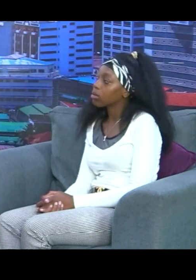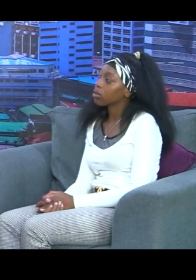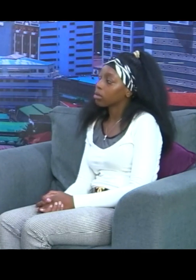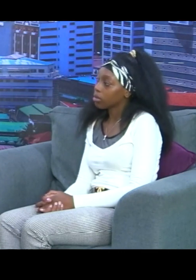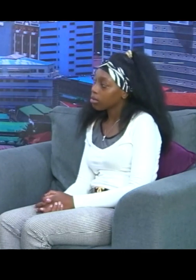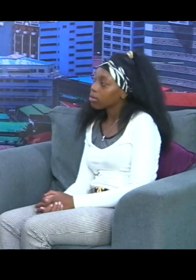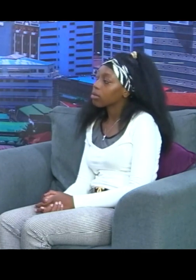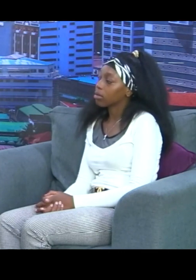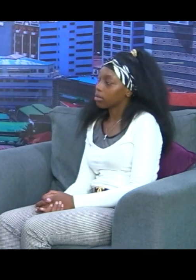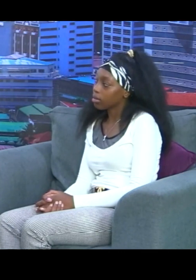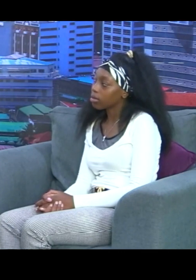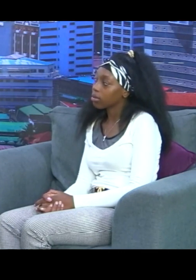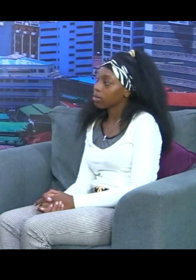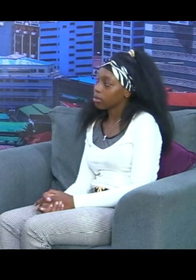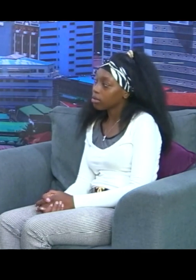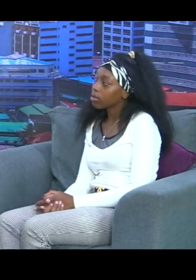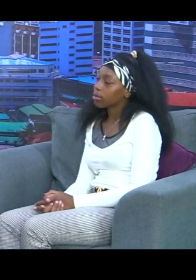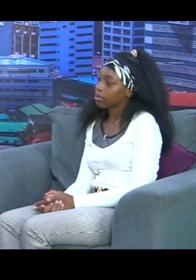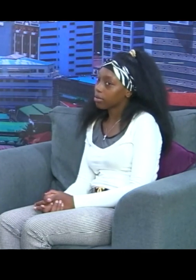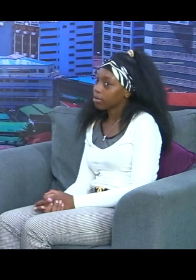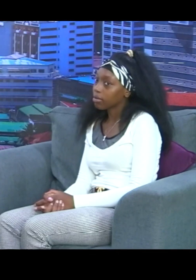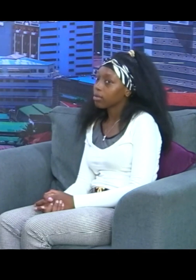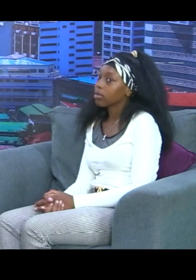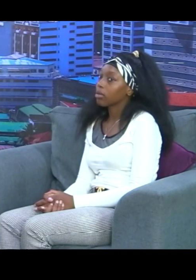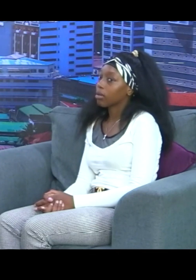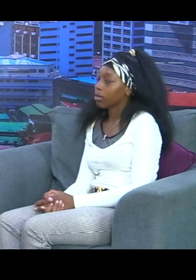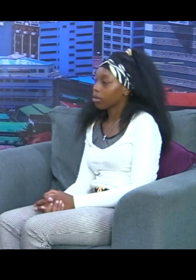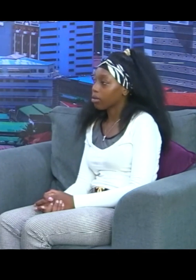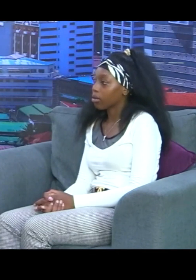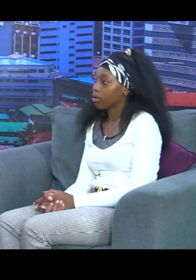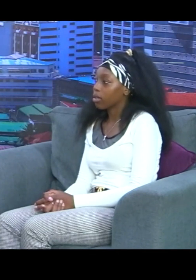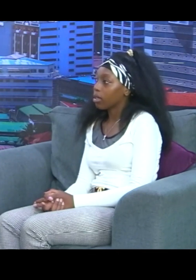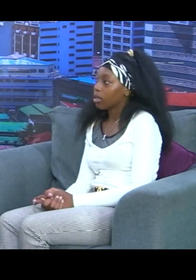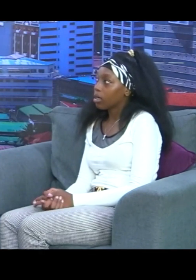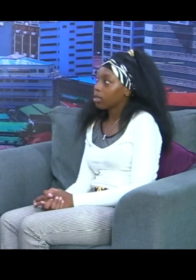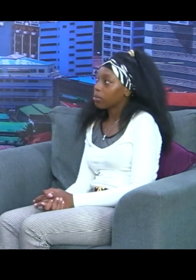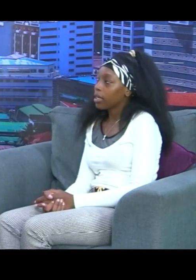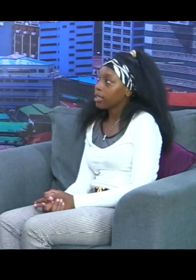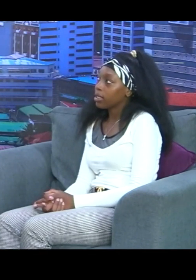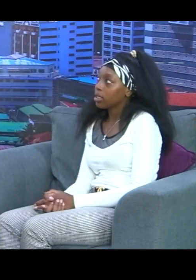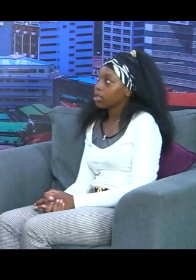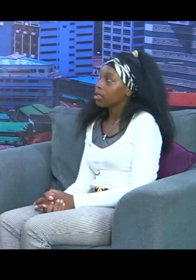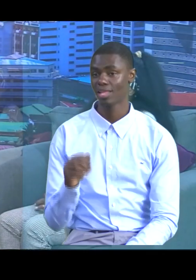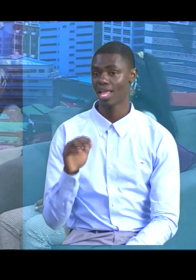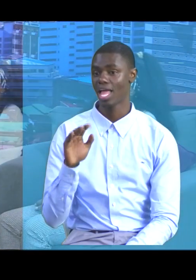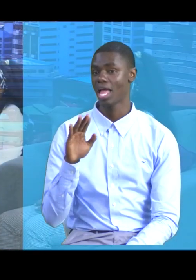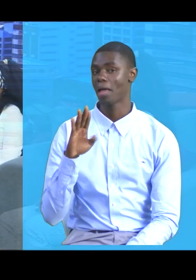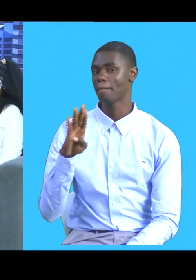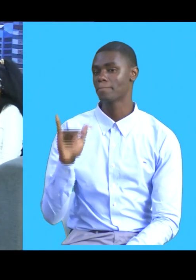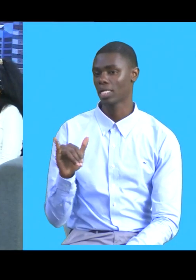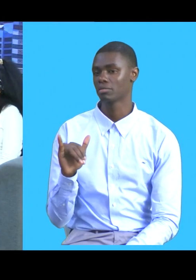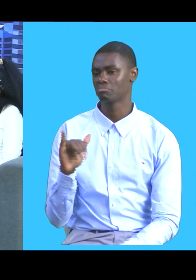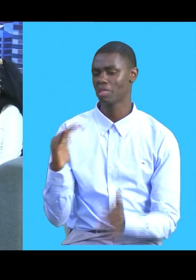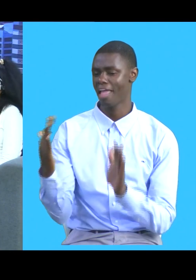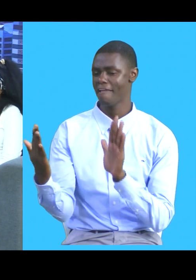women around you or in your environment or also at work? How are you empowering women? By facing